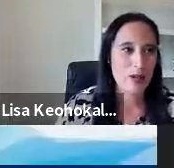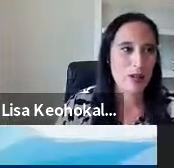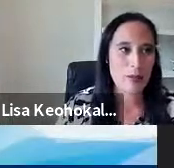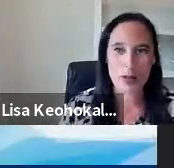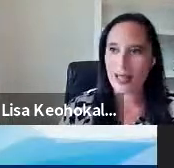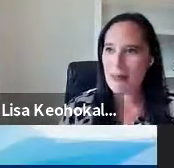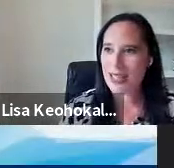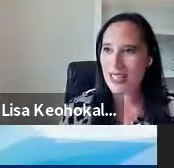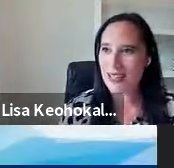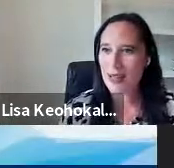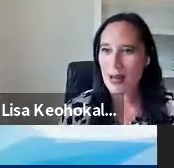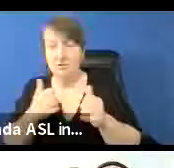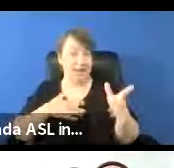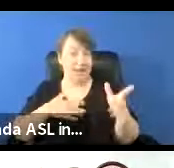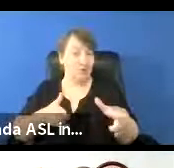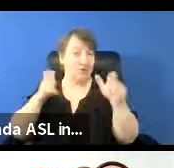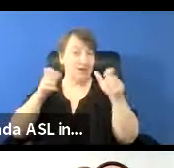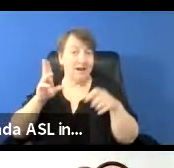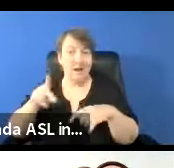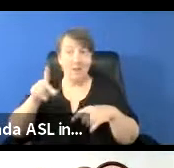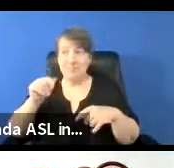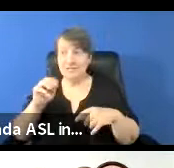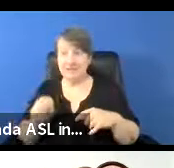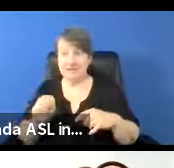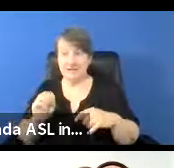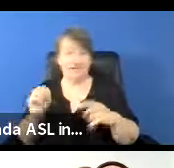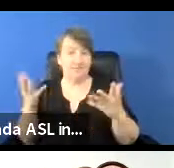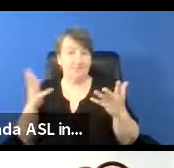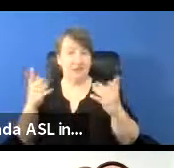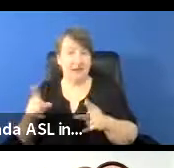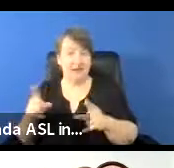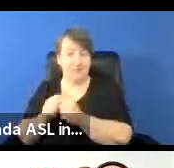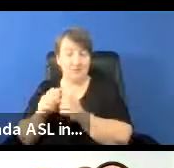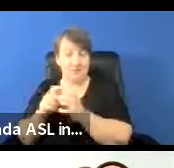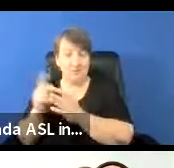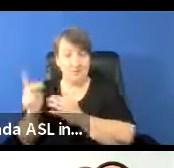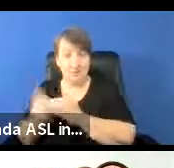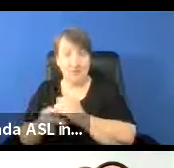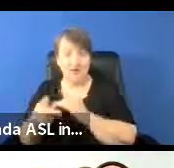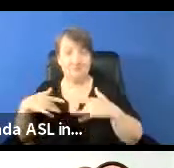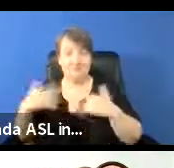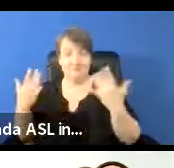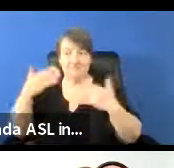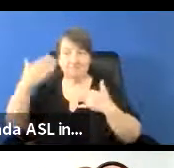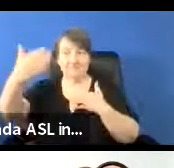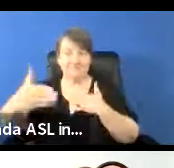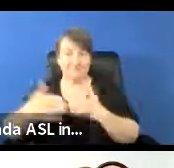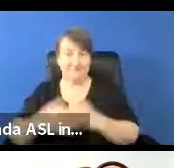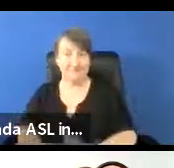those were my quick updates about what was happening with the program and what's upcoming next.